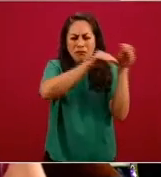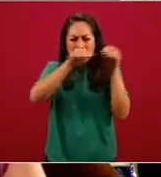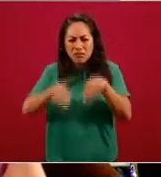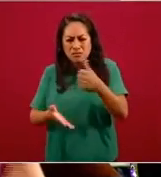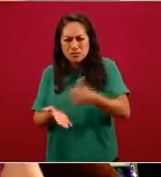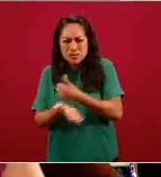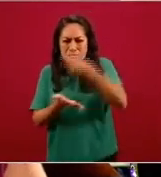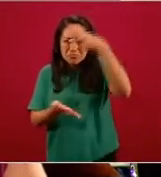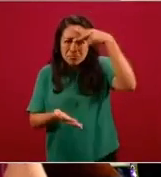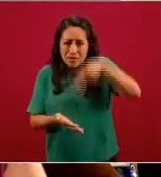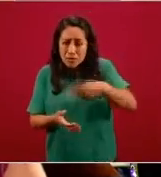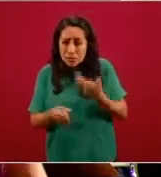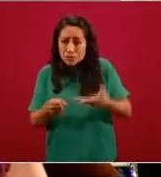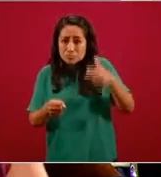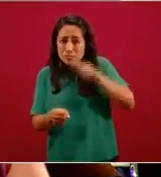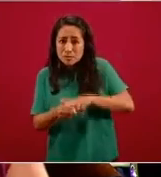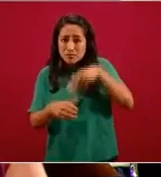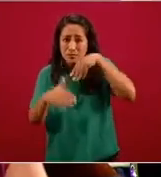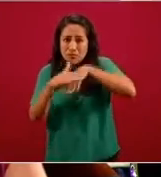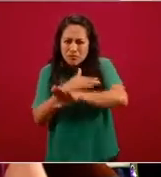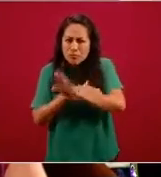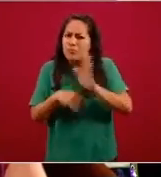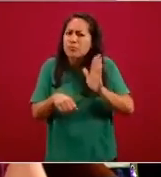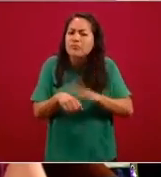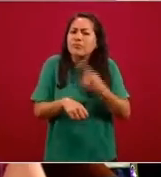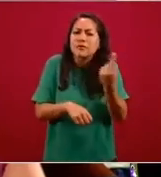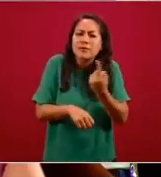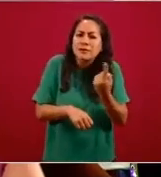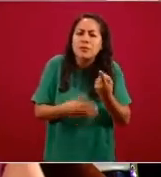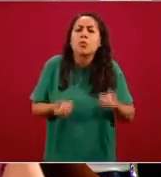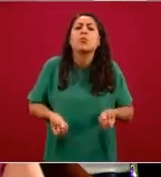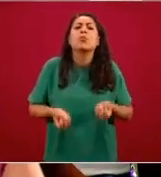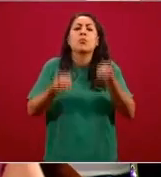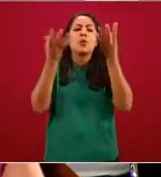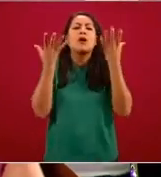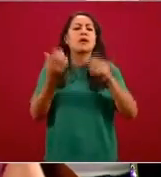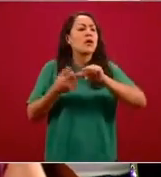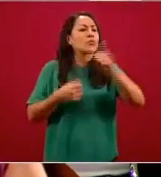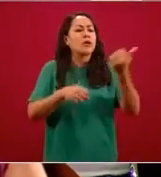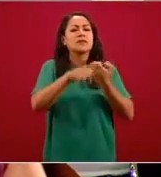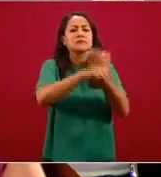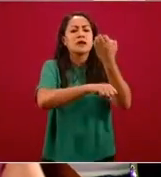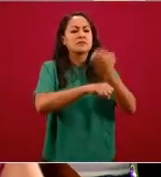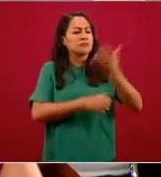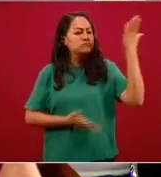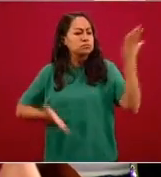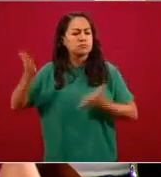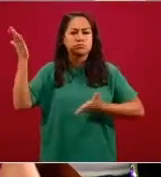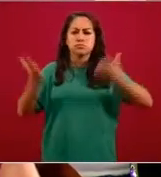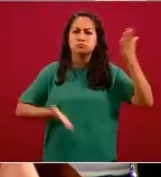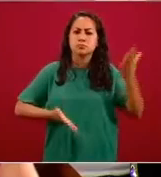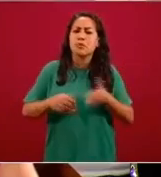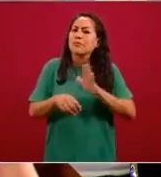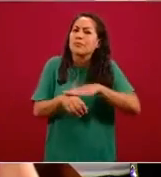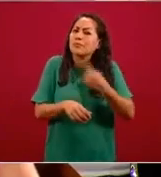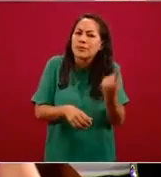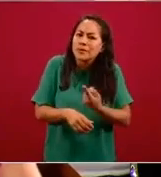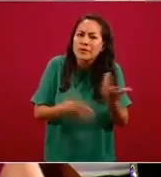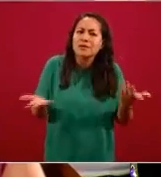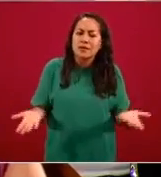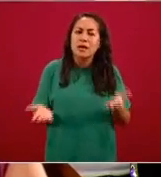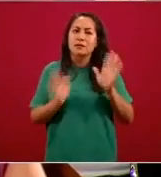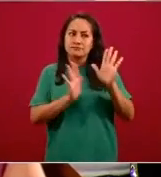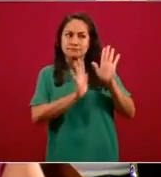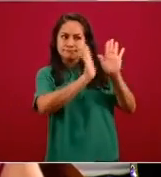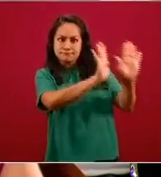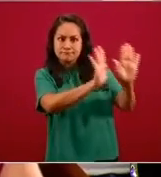también capital? cuántas Is it because personas of de lack of otros estados están resources? llegando Why aquí a are la ciudad para people atenderse from y no other precisamente states se contabilizan arriving to en sus Mexico estados, sino